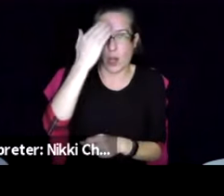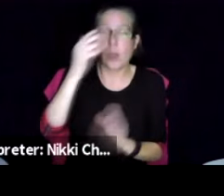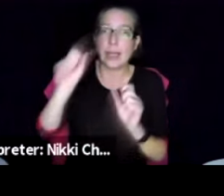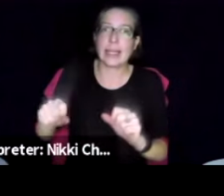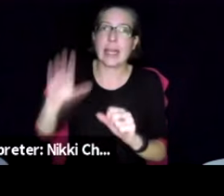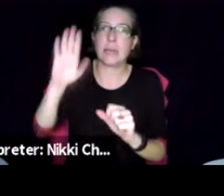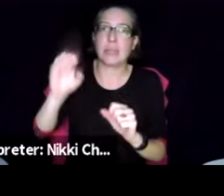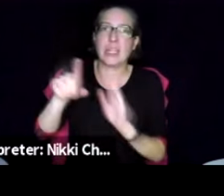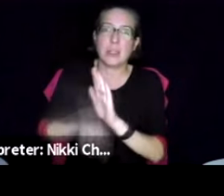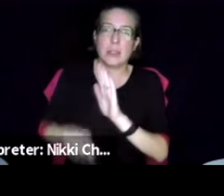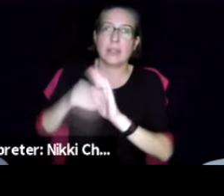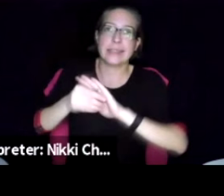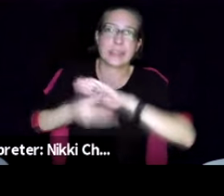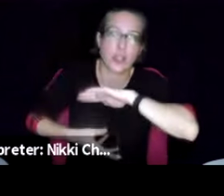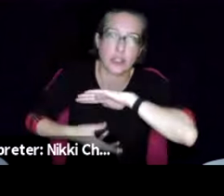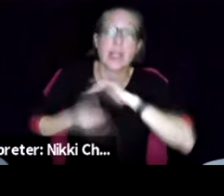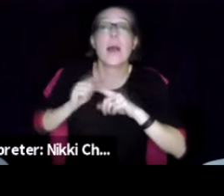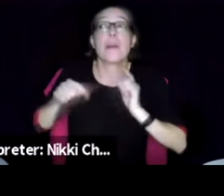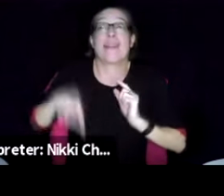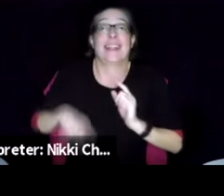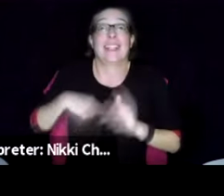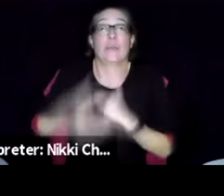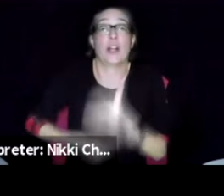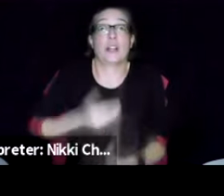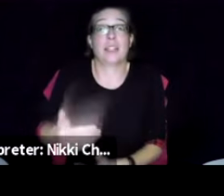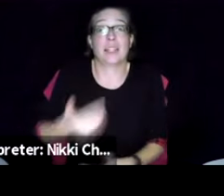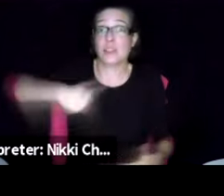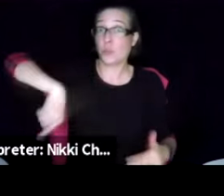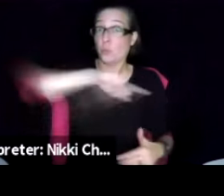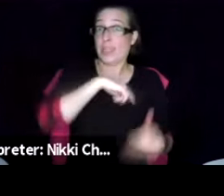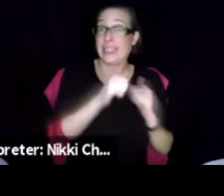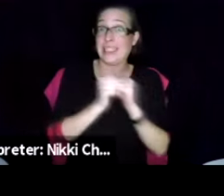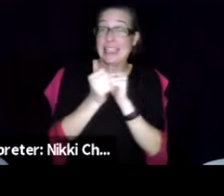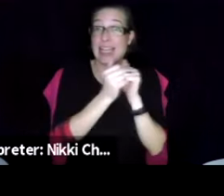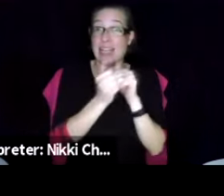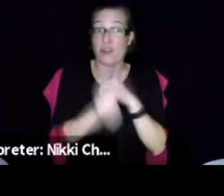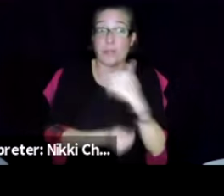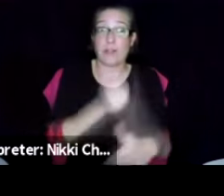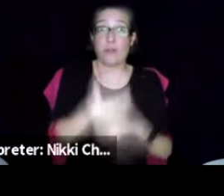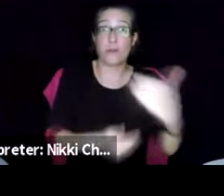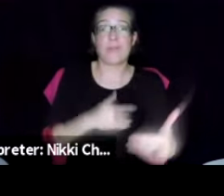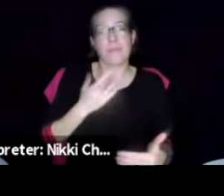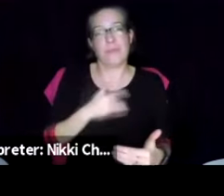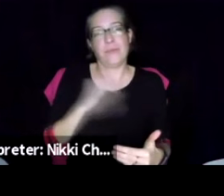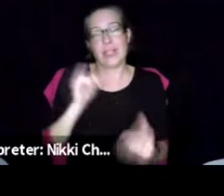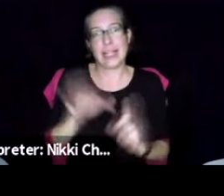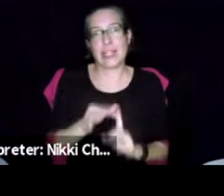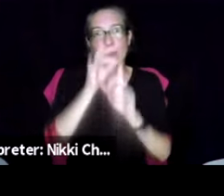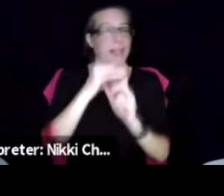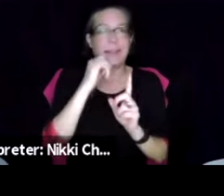through together, I think it was something that was a little different and very unique, and that's not something that happens all the time.